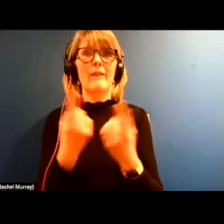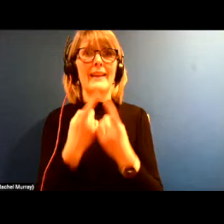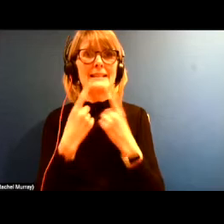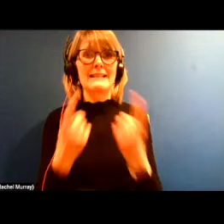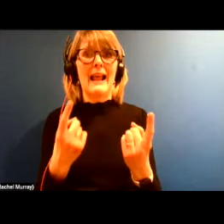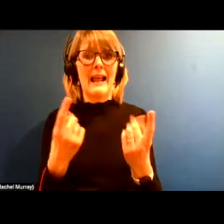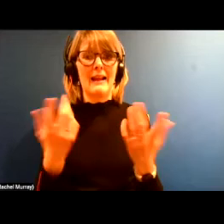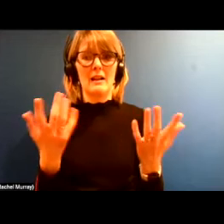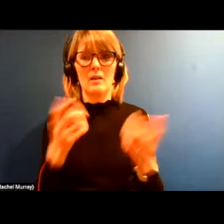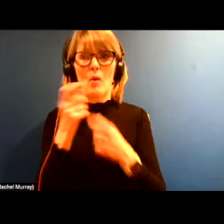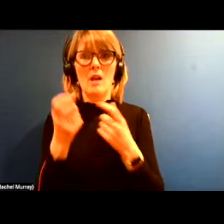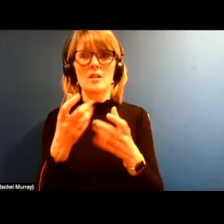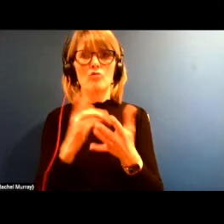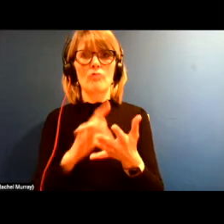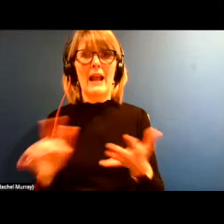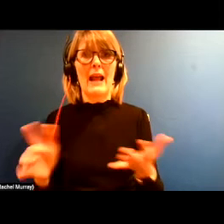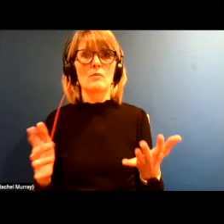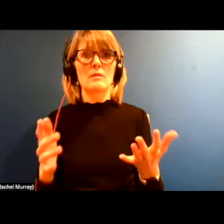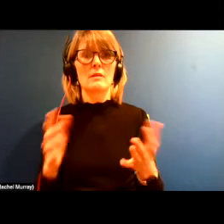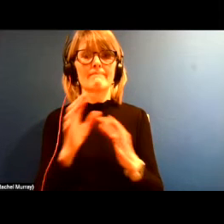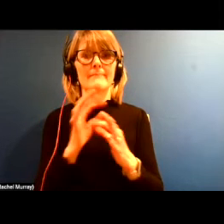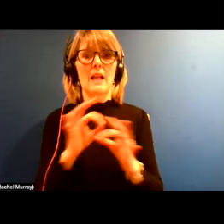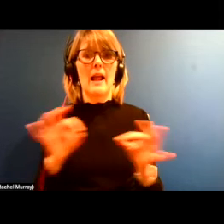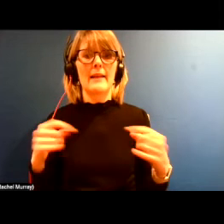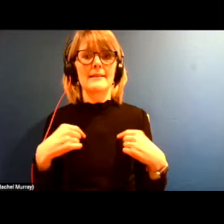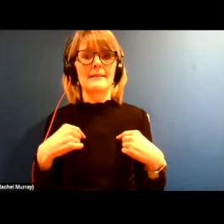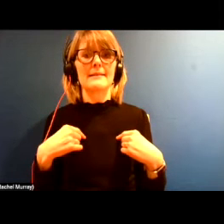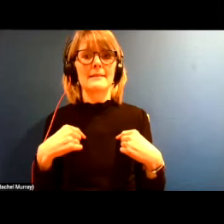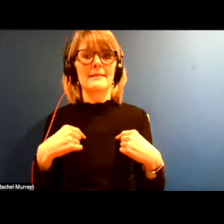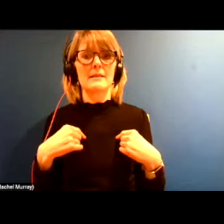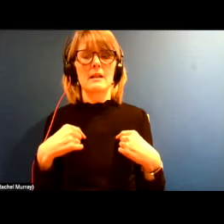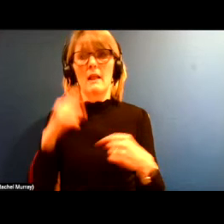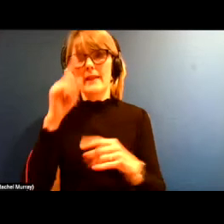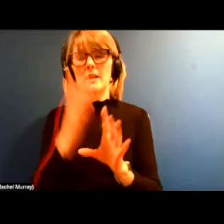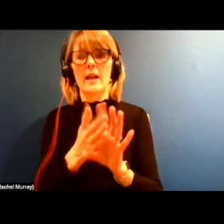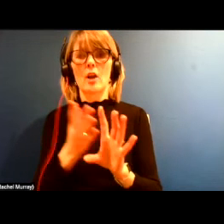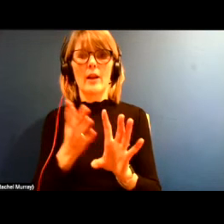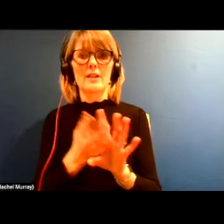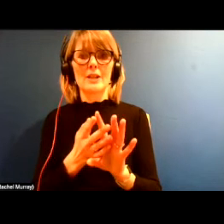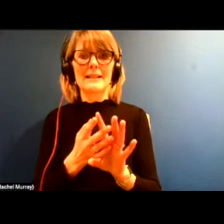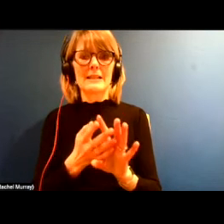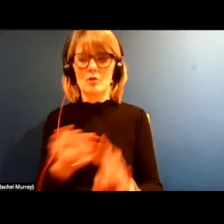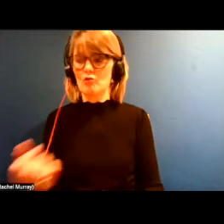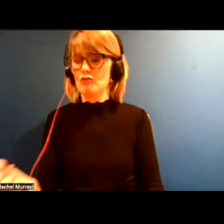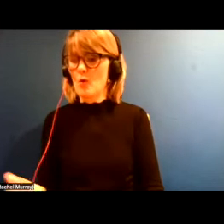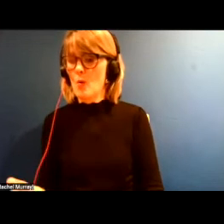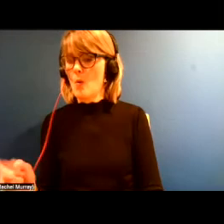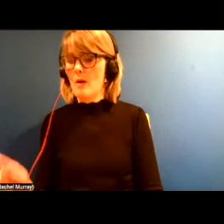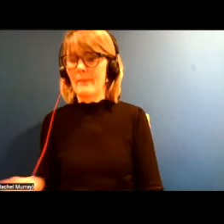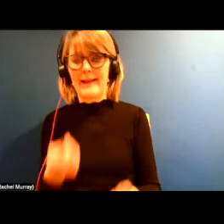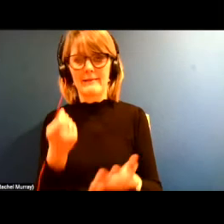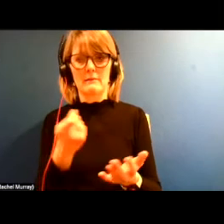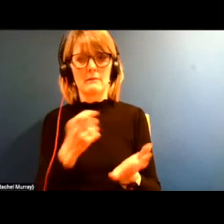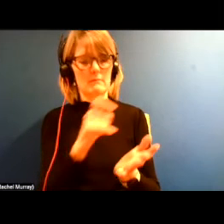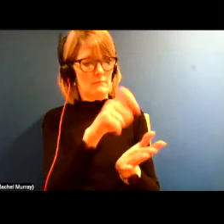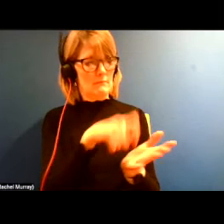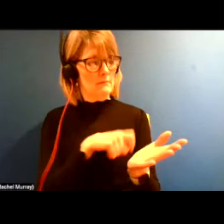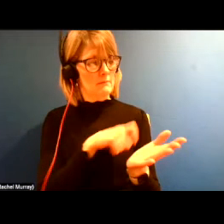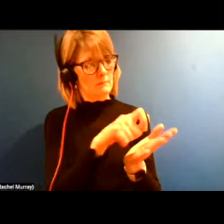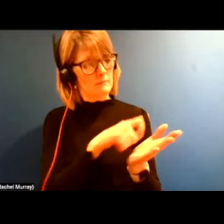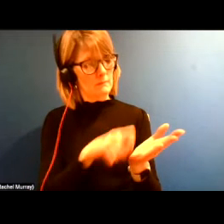silent. At this point, the psychologist reached into her drawer and drew out a pen. She took a piece of A4 paper and signed her